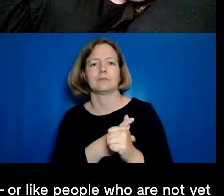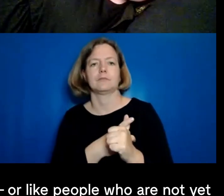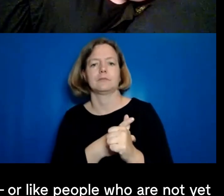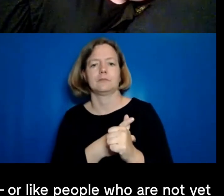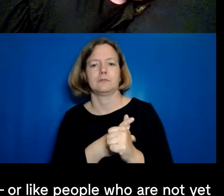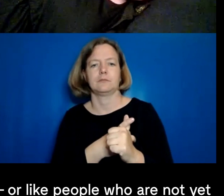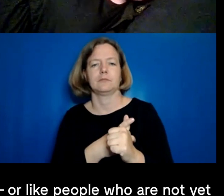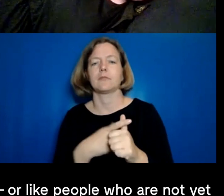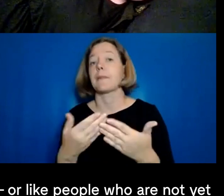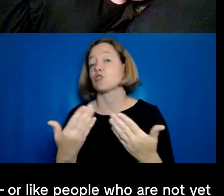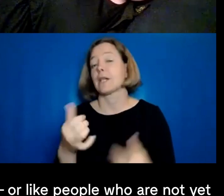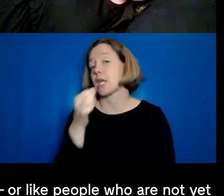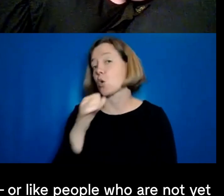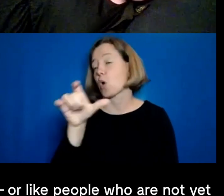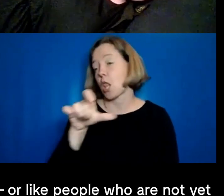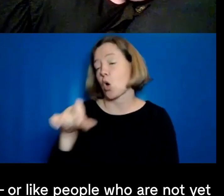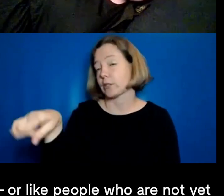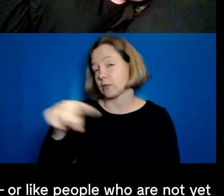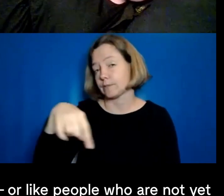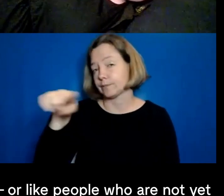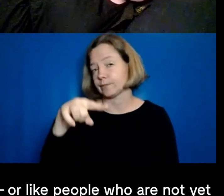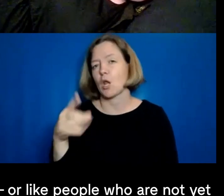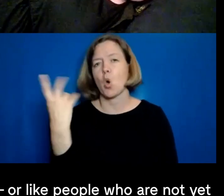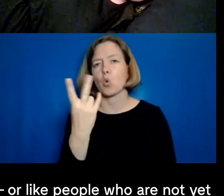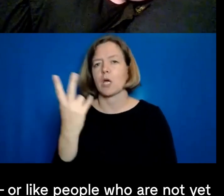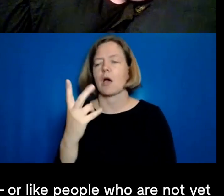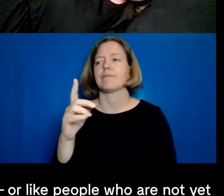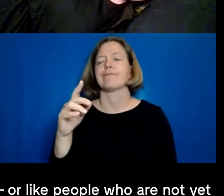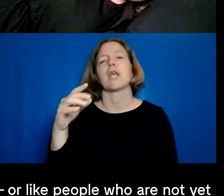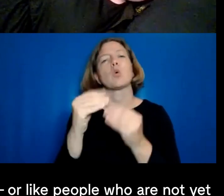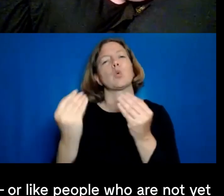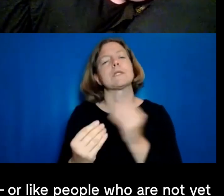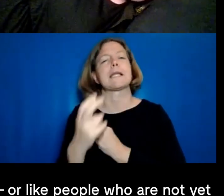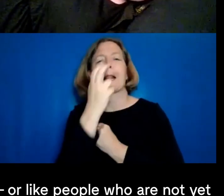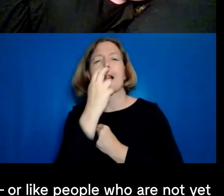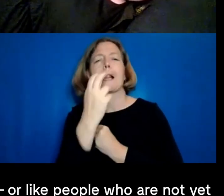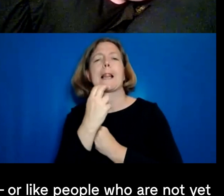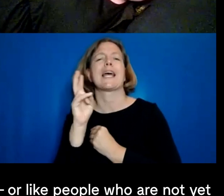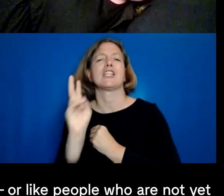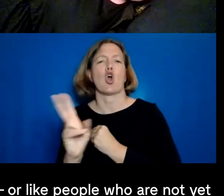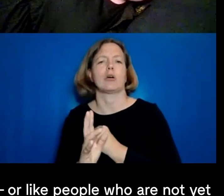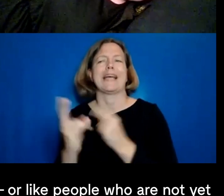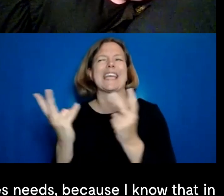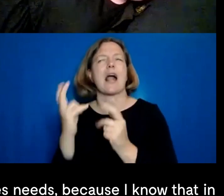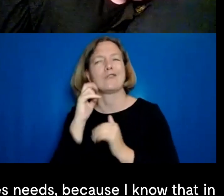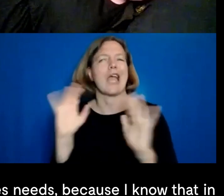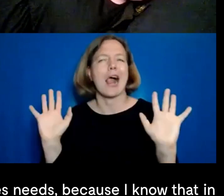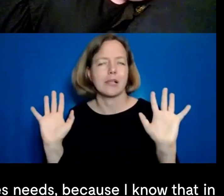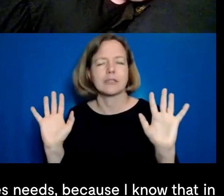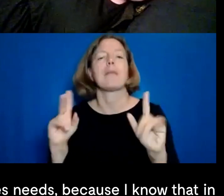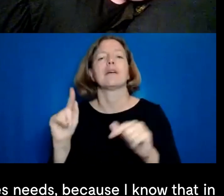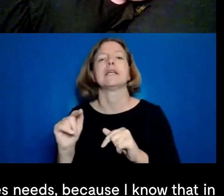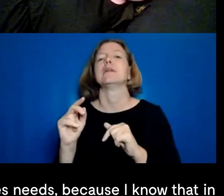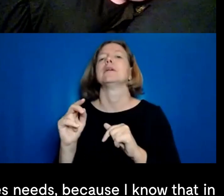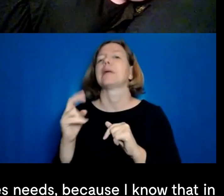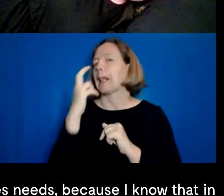young people, or like people who are not yet established artists in general, regardless of their age, to be very